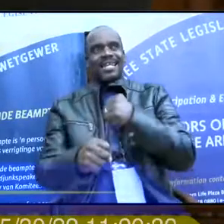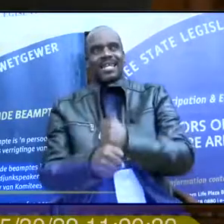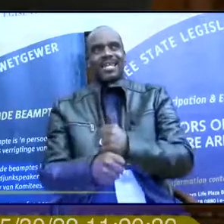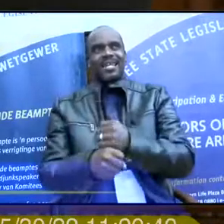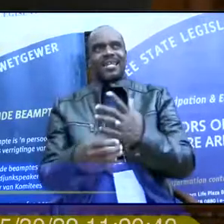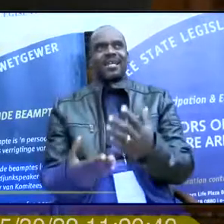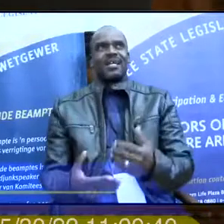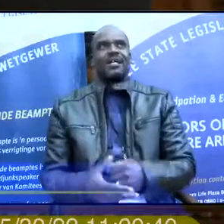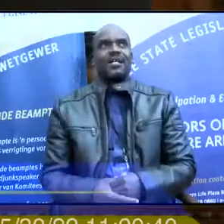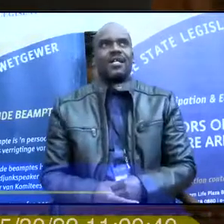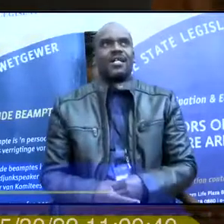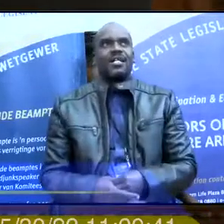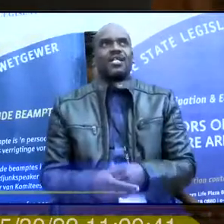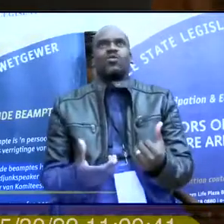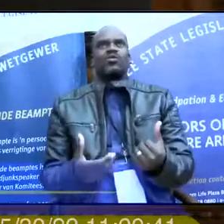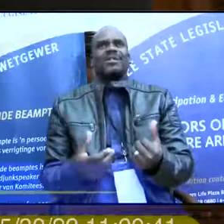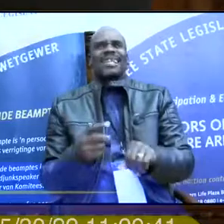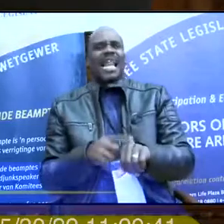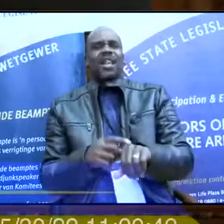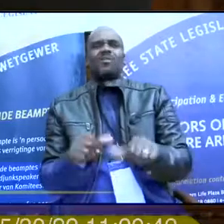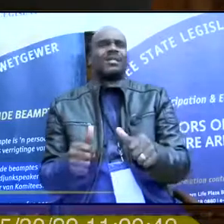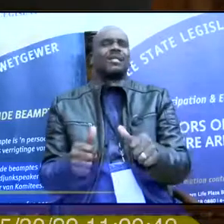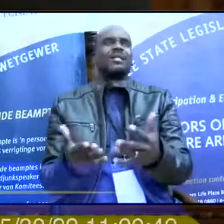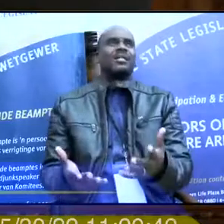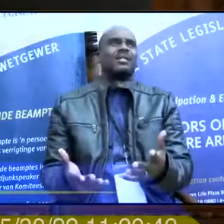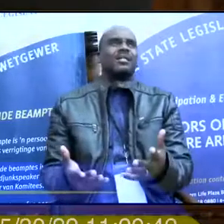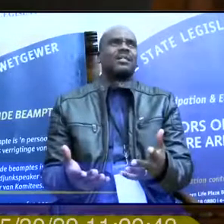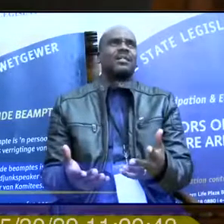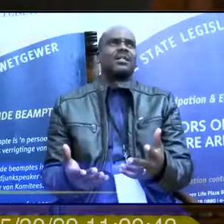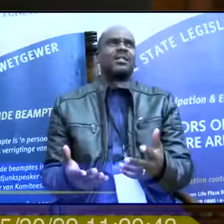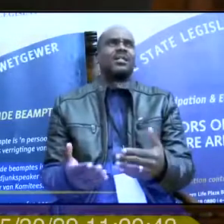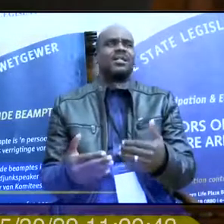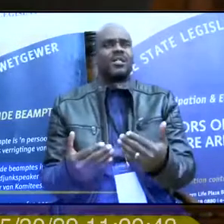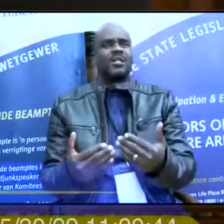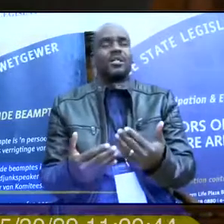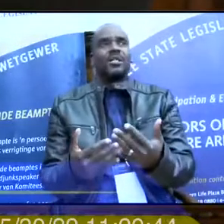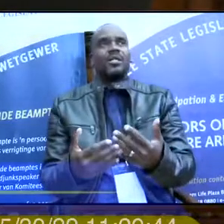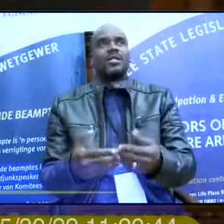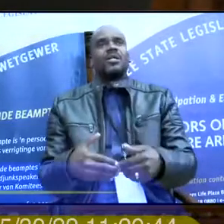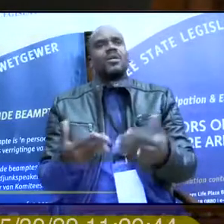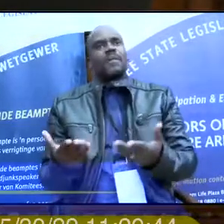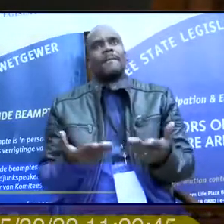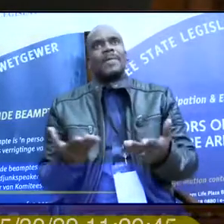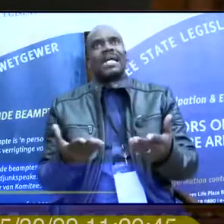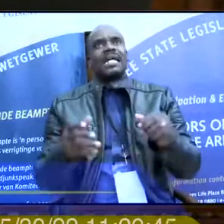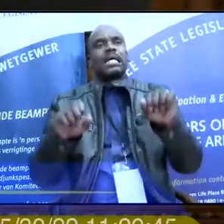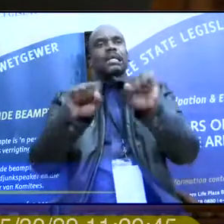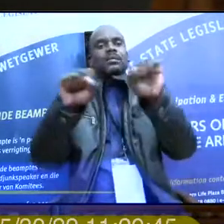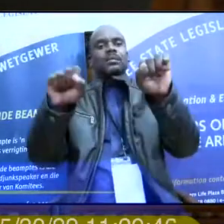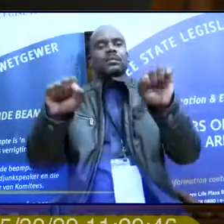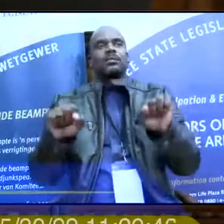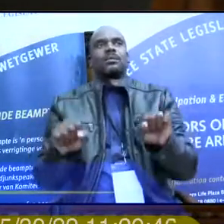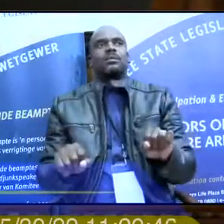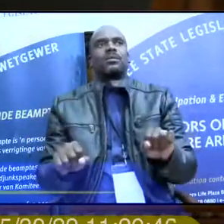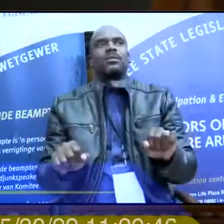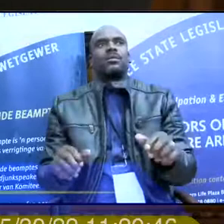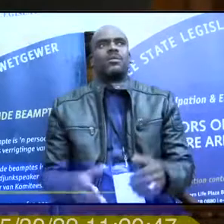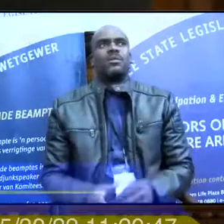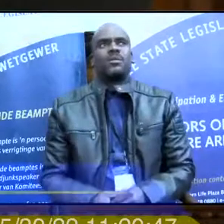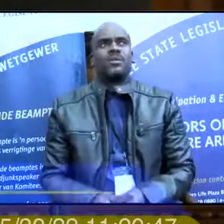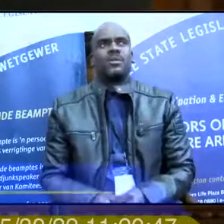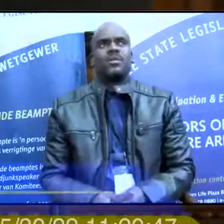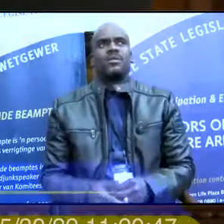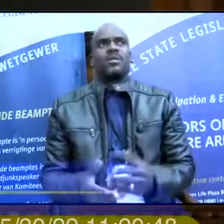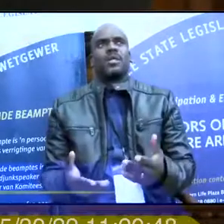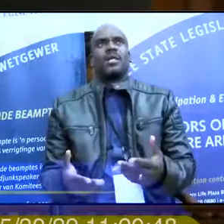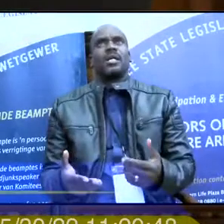creating the opportunities and incubator servicing the smme market to assist them with funding grant